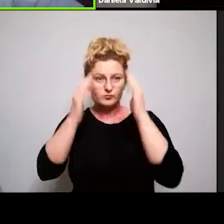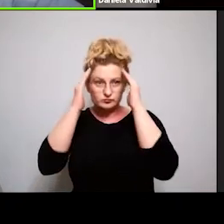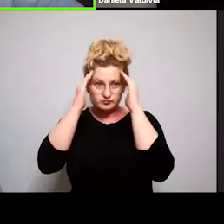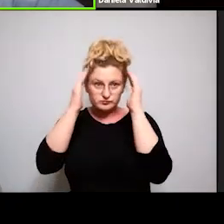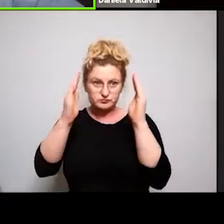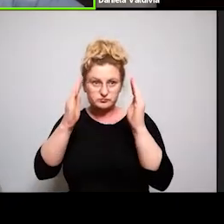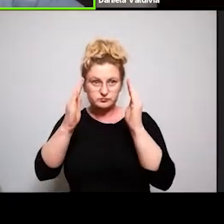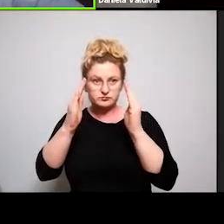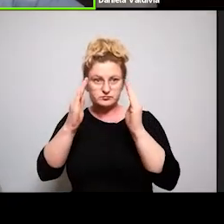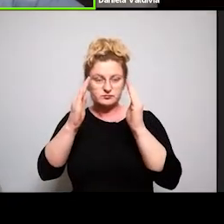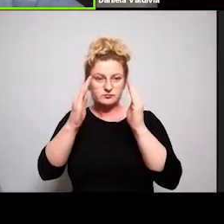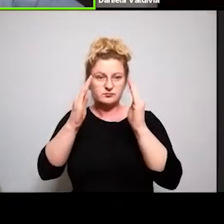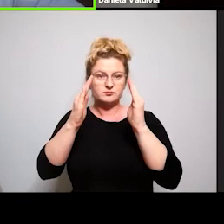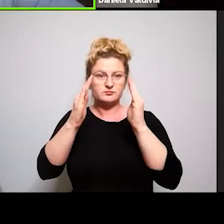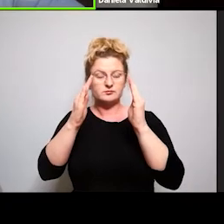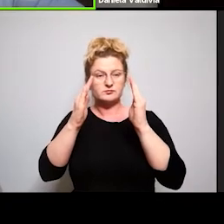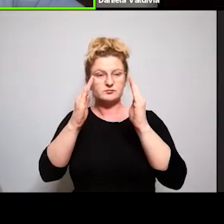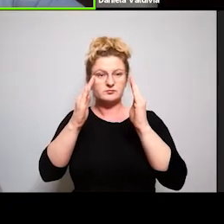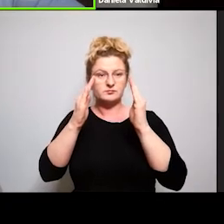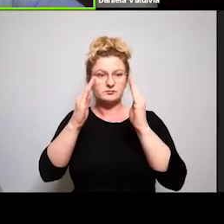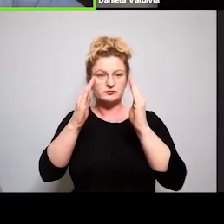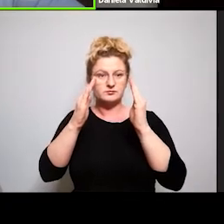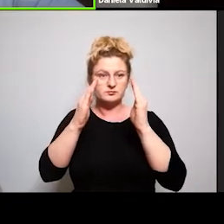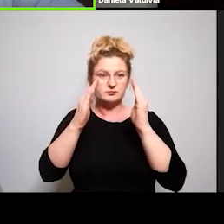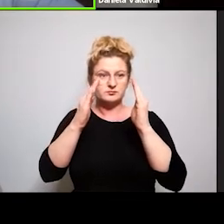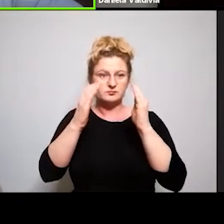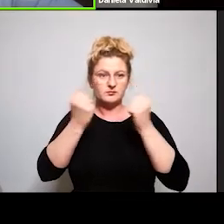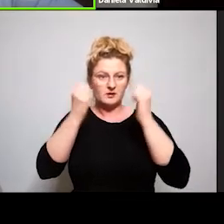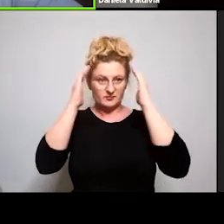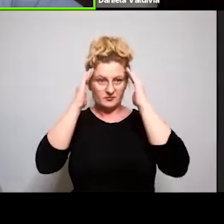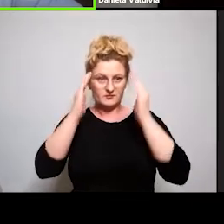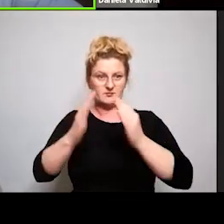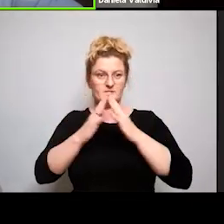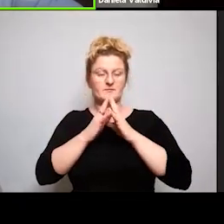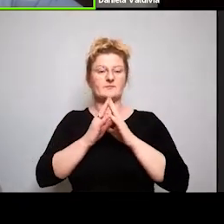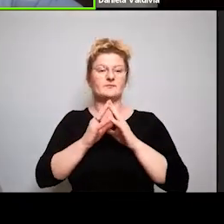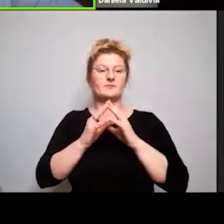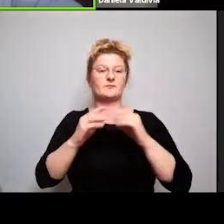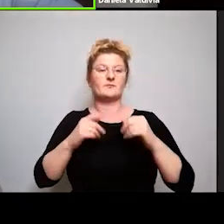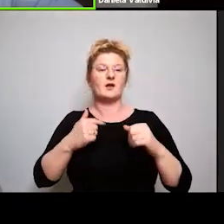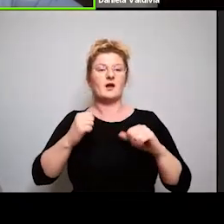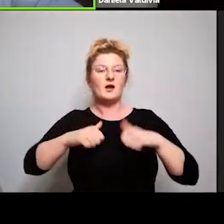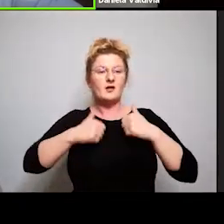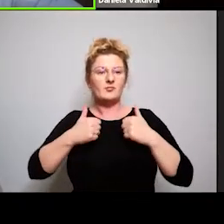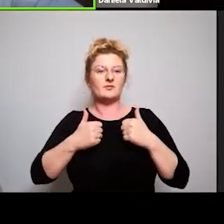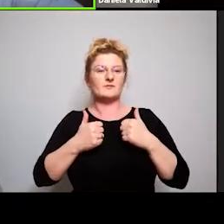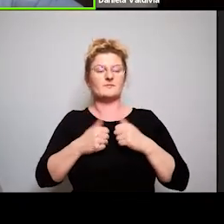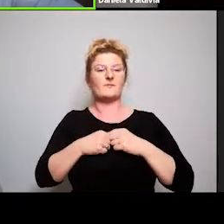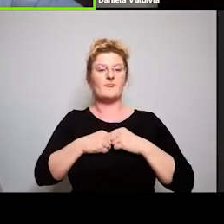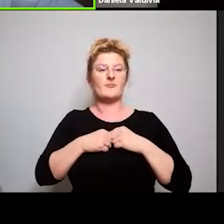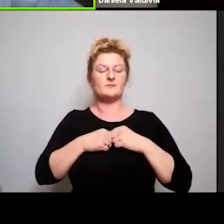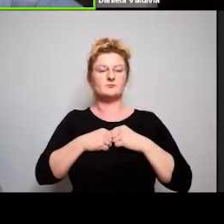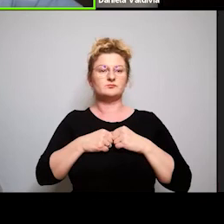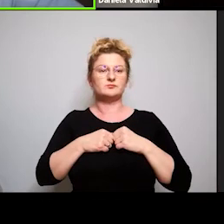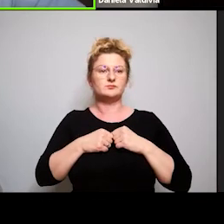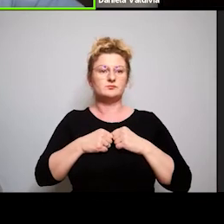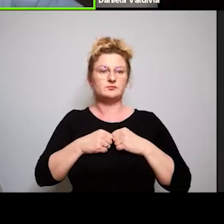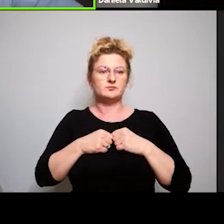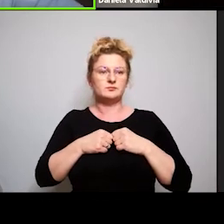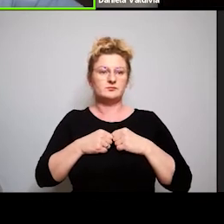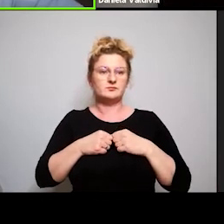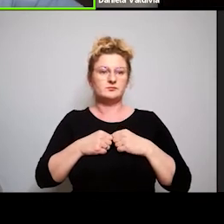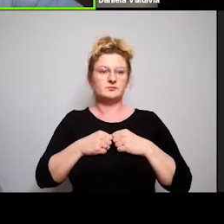role of socialization for gender roles. Do you see any difference in the work of any interesting